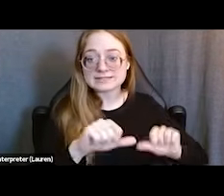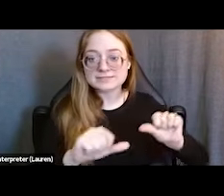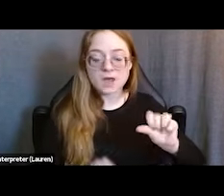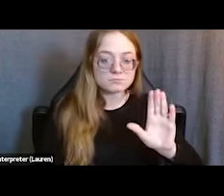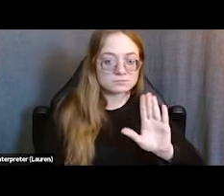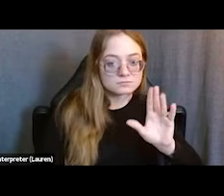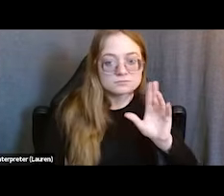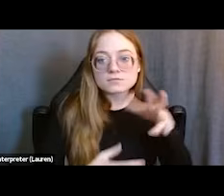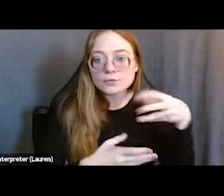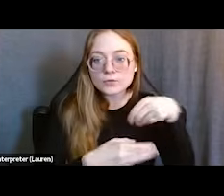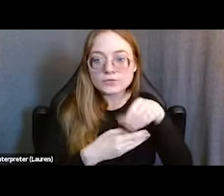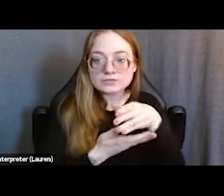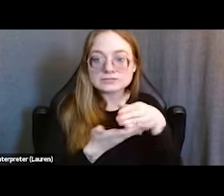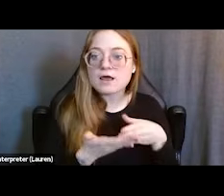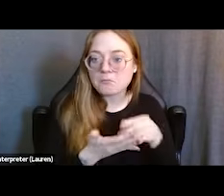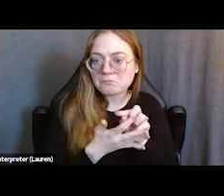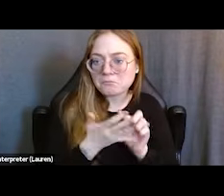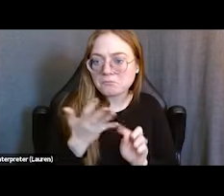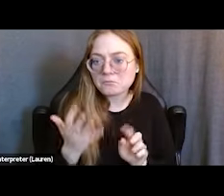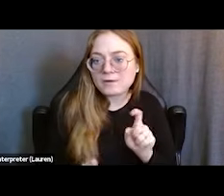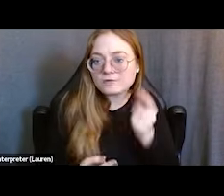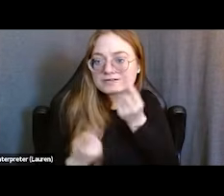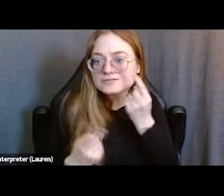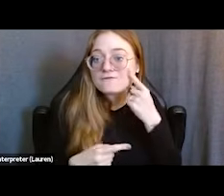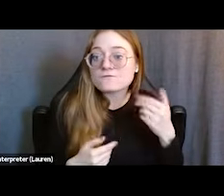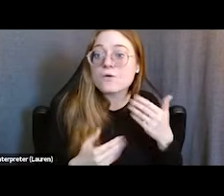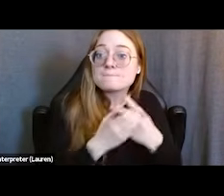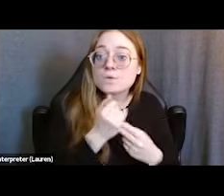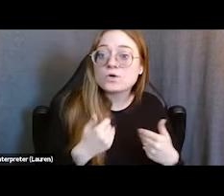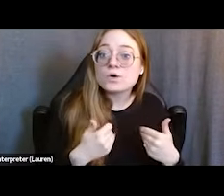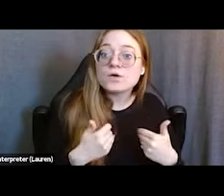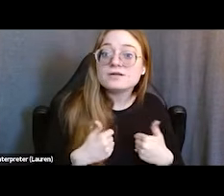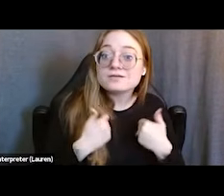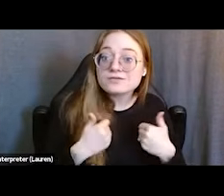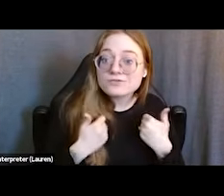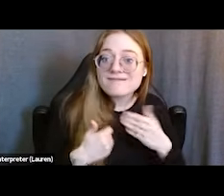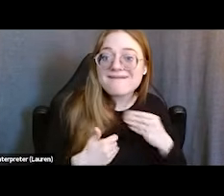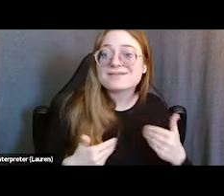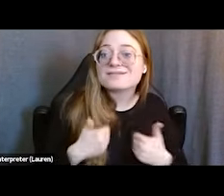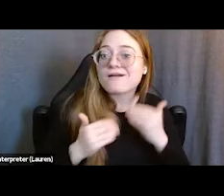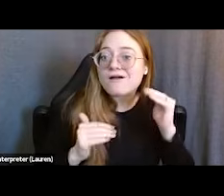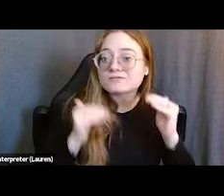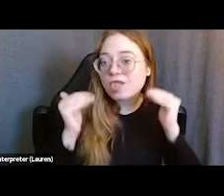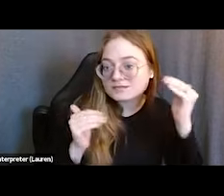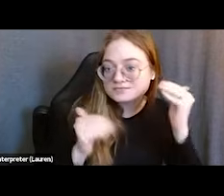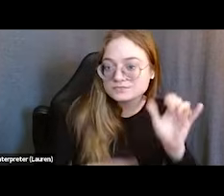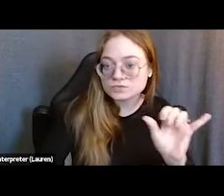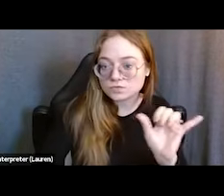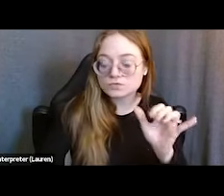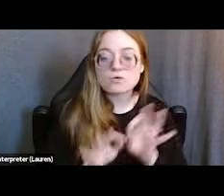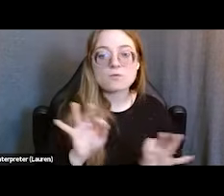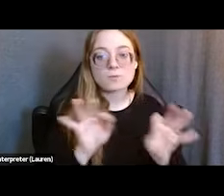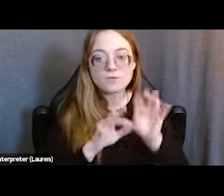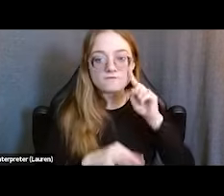includes some things that we need to consider for both youth and young adults. So really important for us to be able to use a very